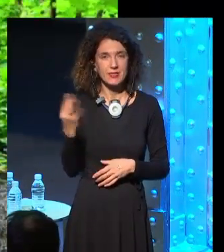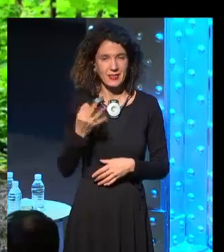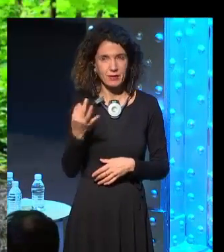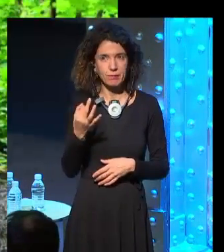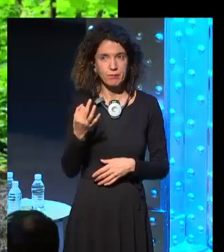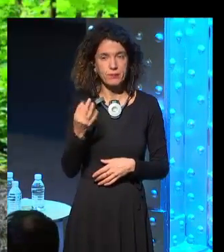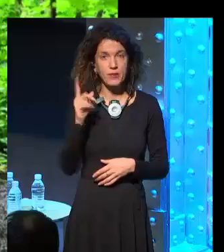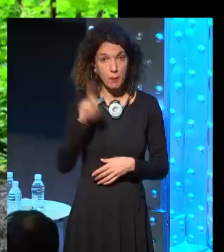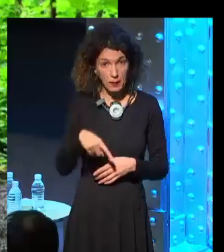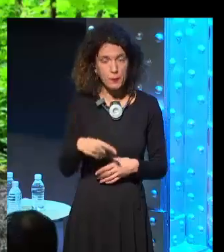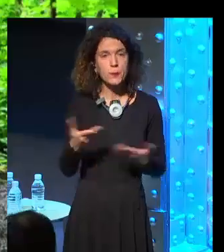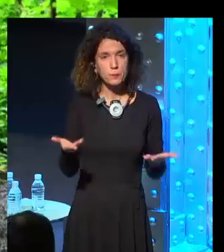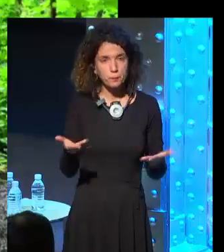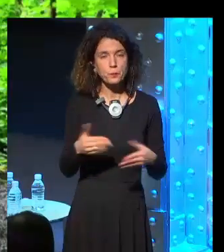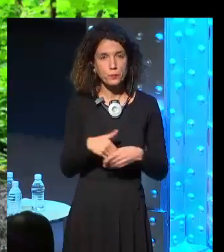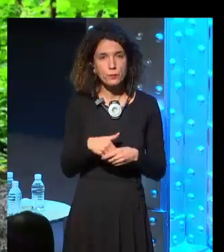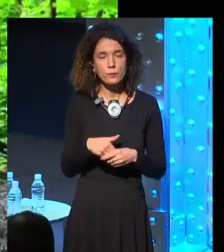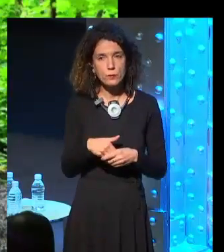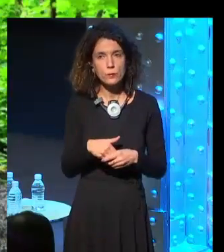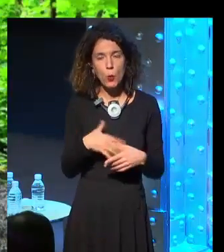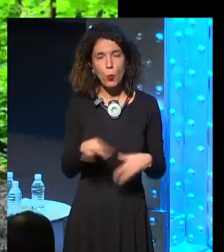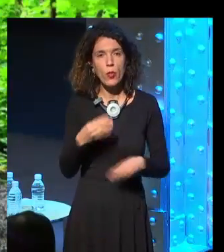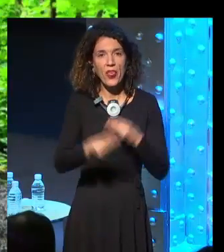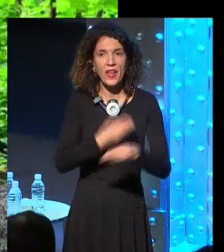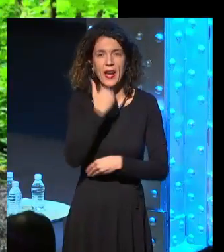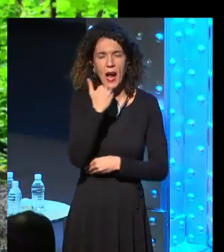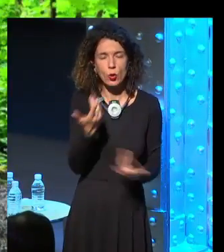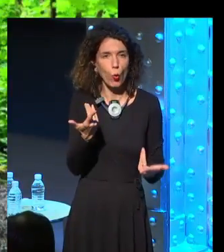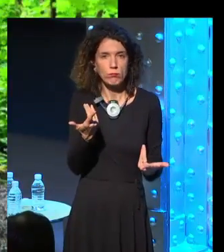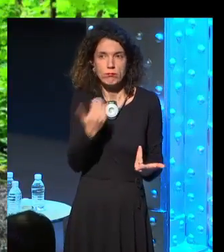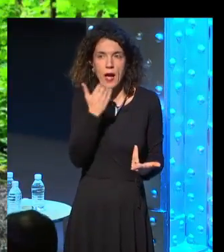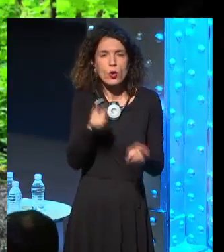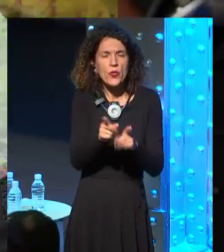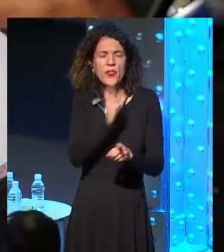managing to do something that's very difficult, that feelings of mastery.